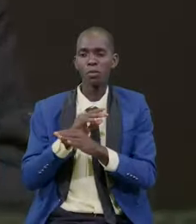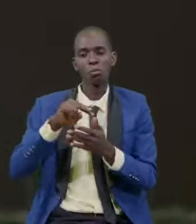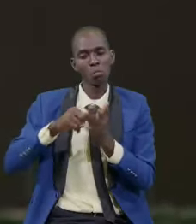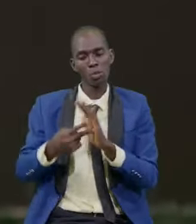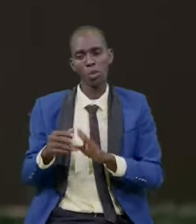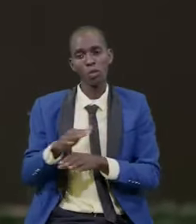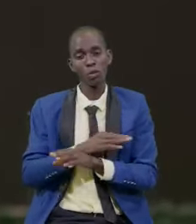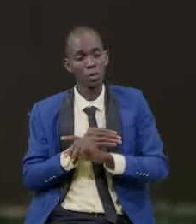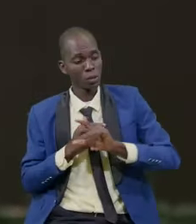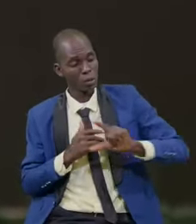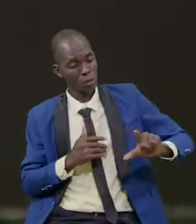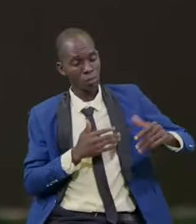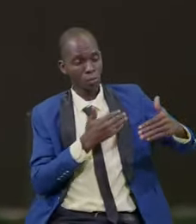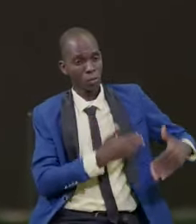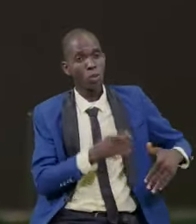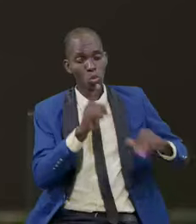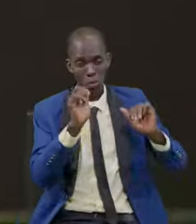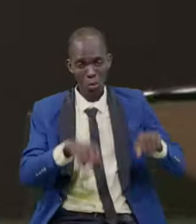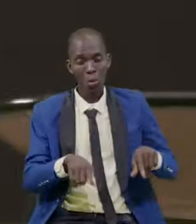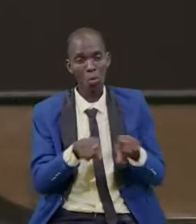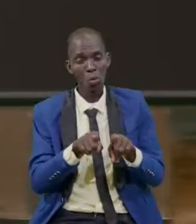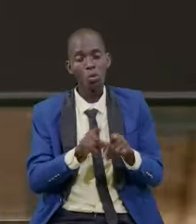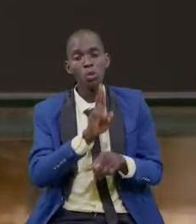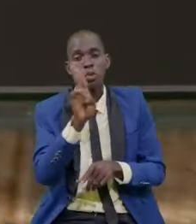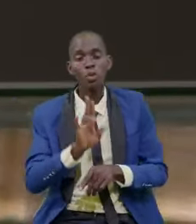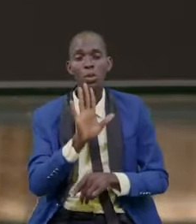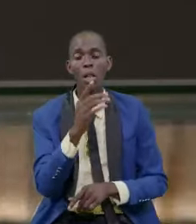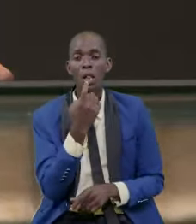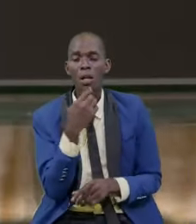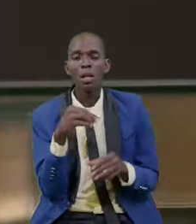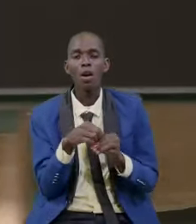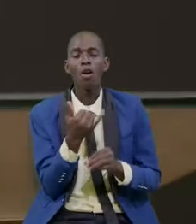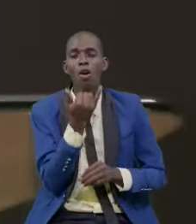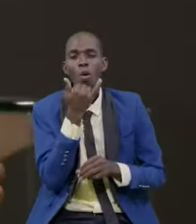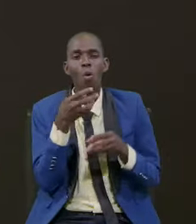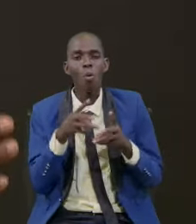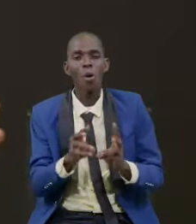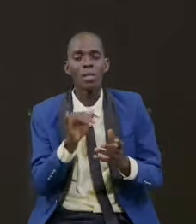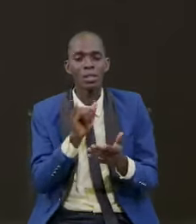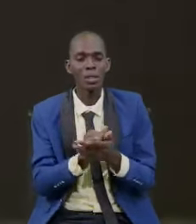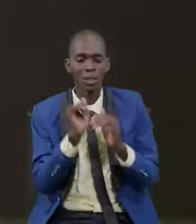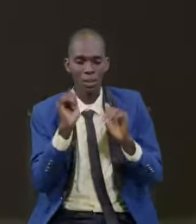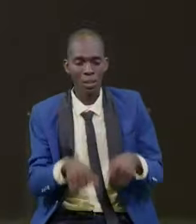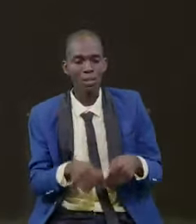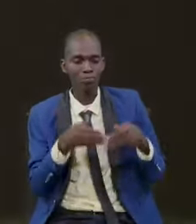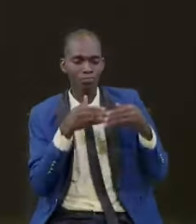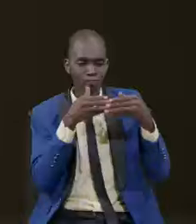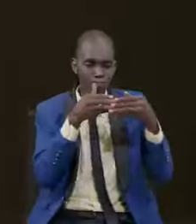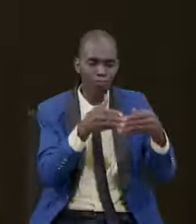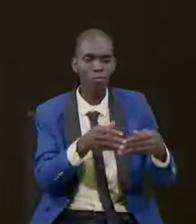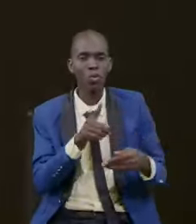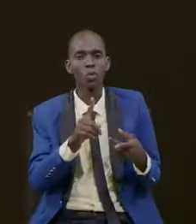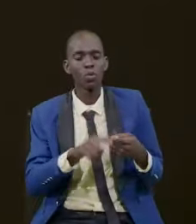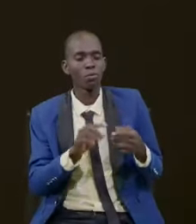hand, you might use the tongue in a wrong way that makes you to kind of